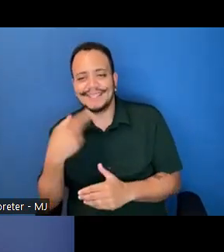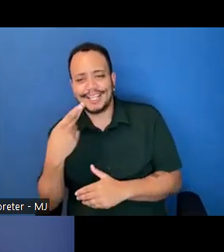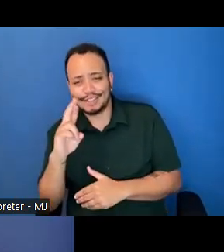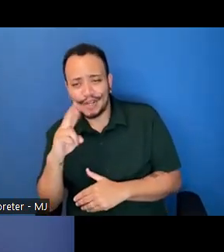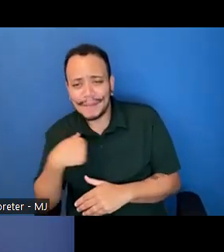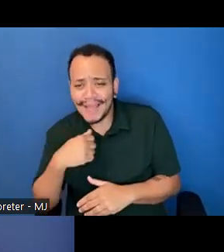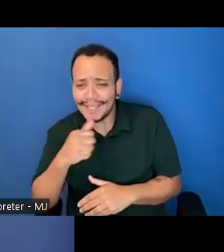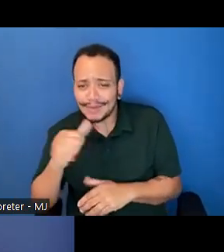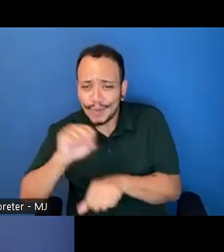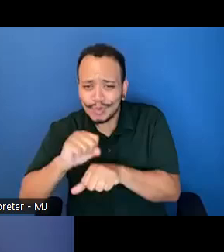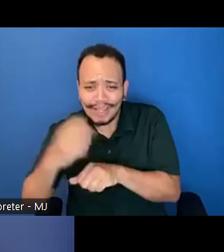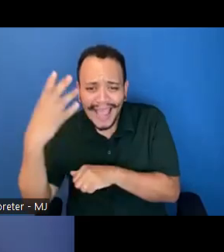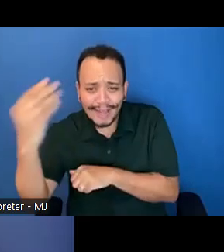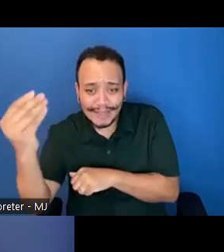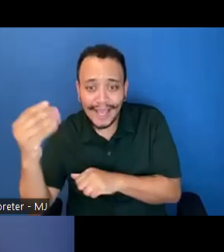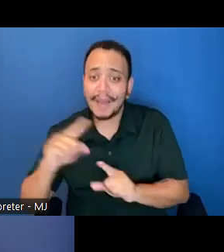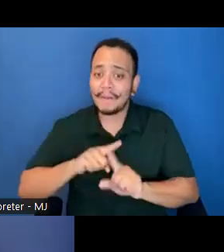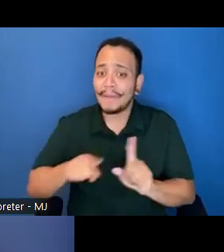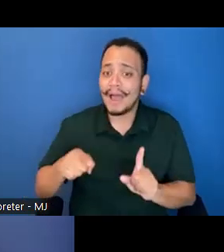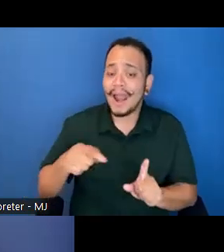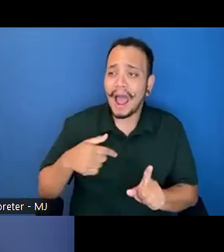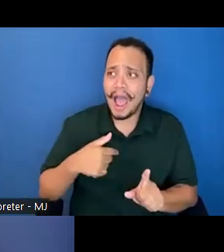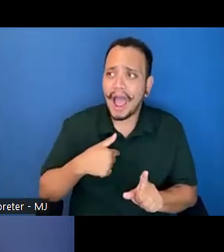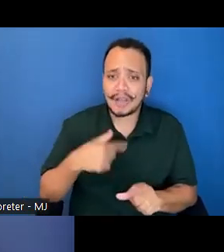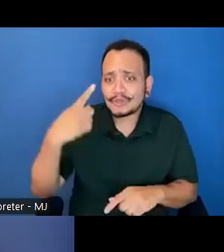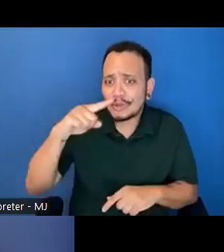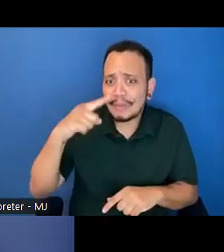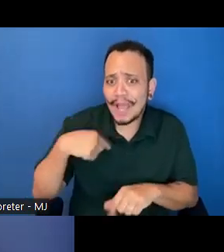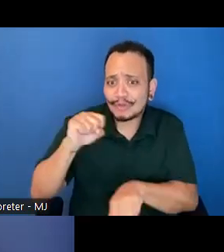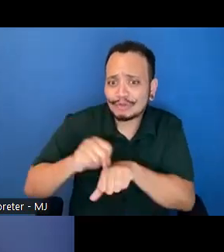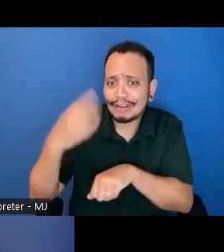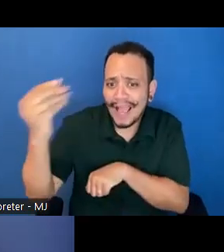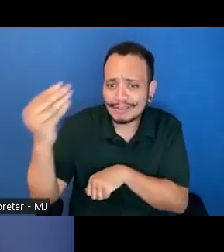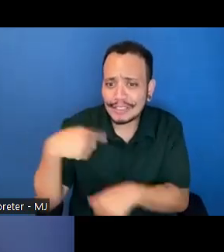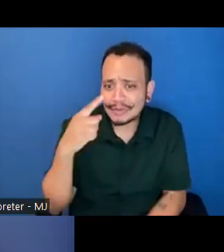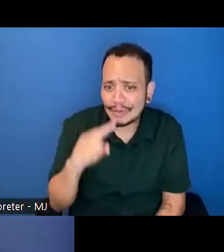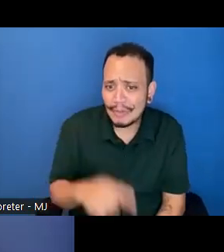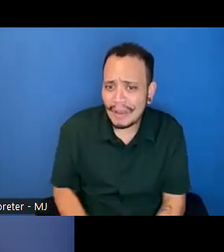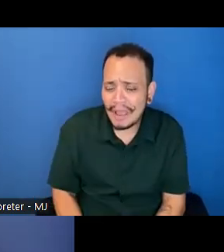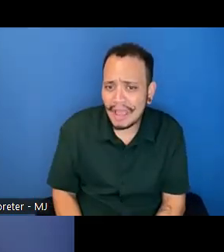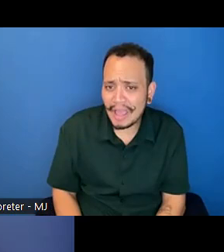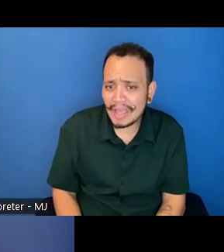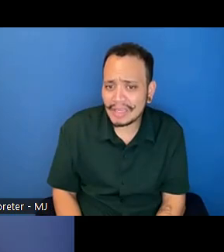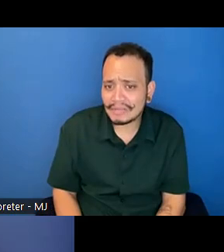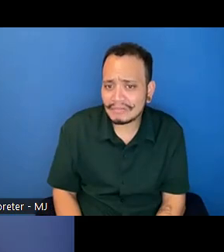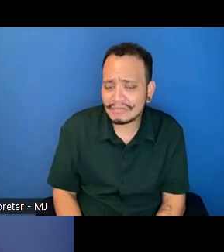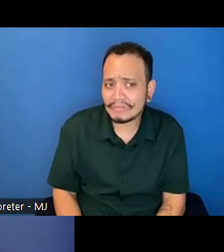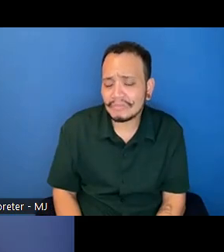outside, but I do love to work outside. So when that question was asked, I said, yeah, I love to work outside.